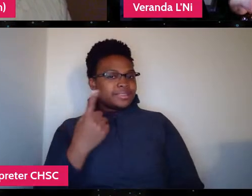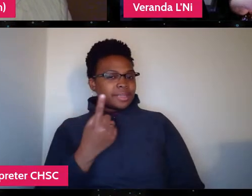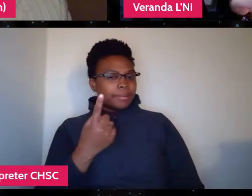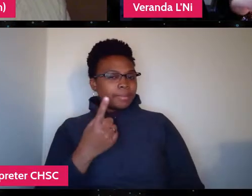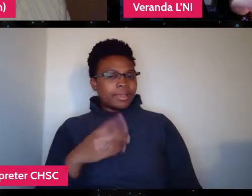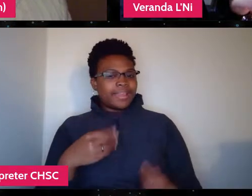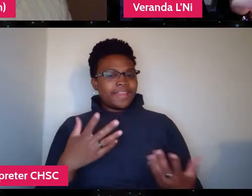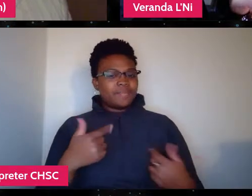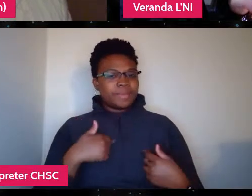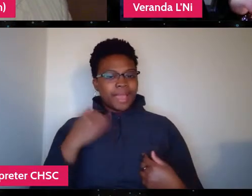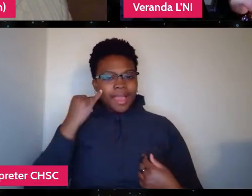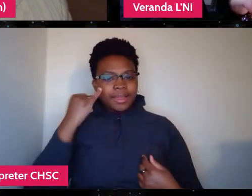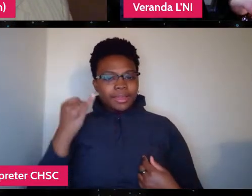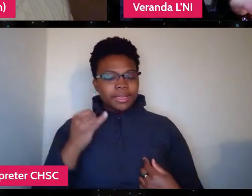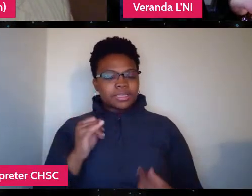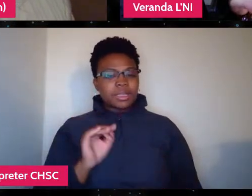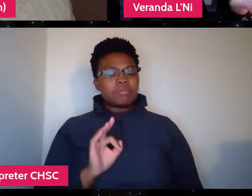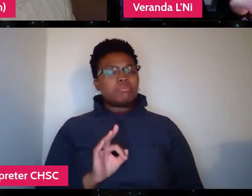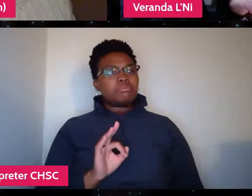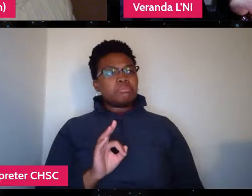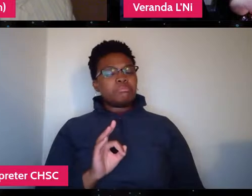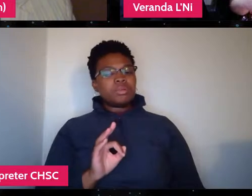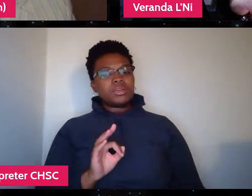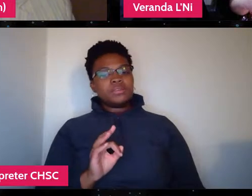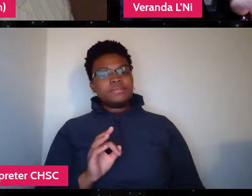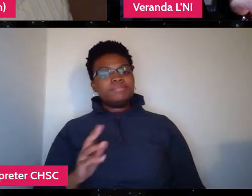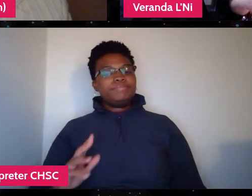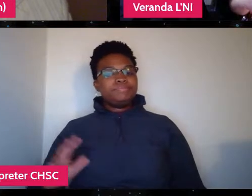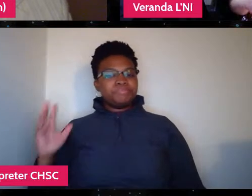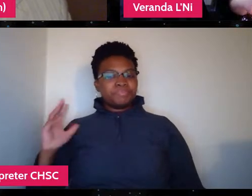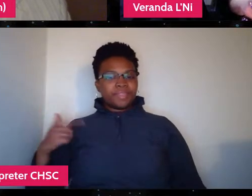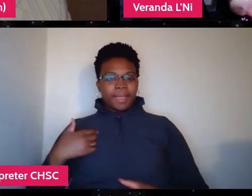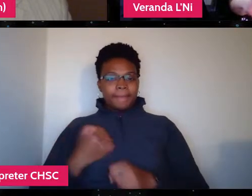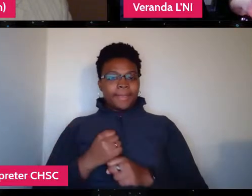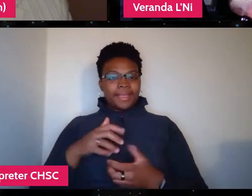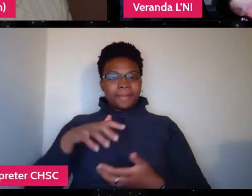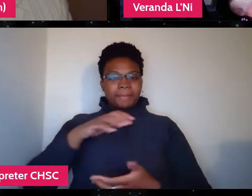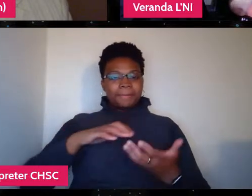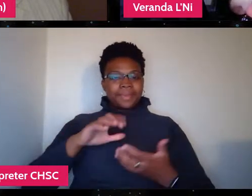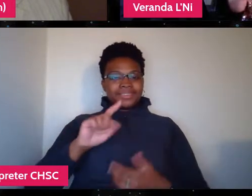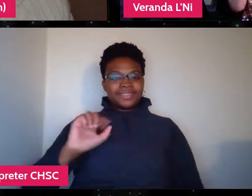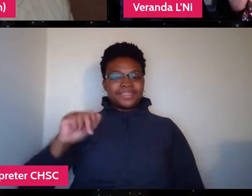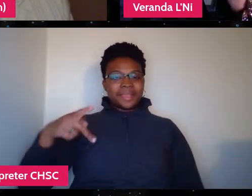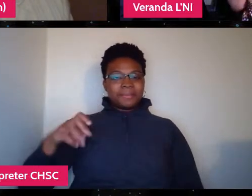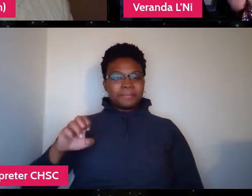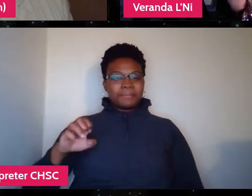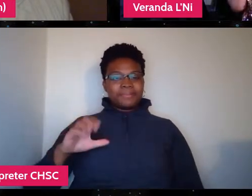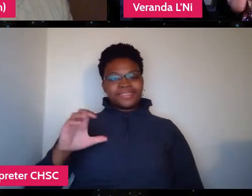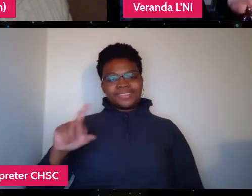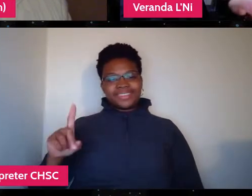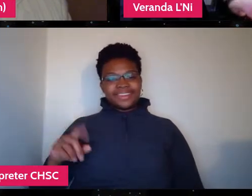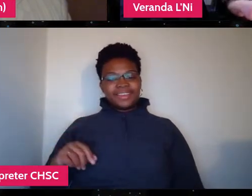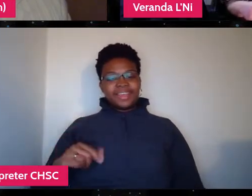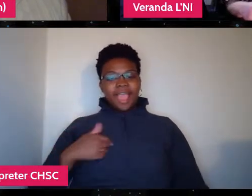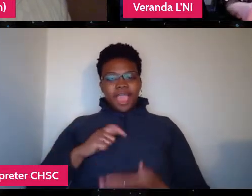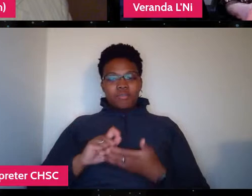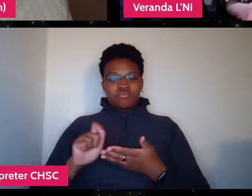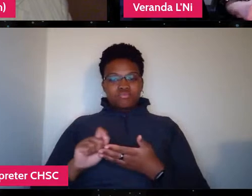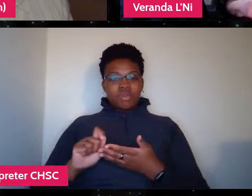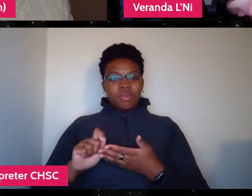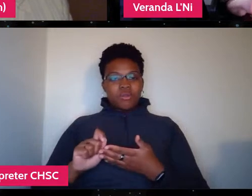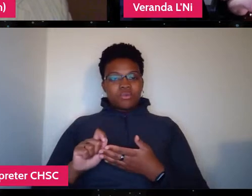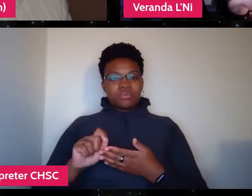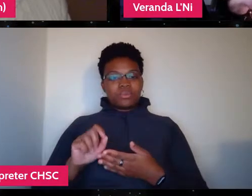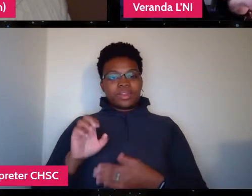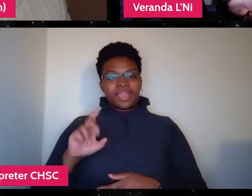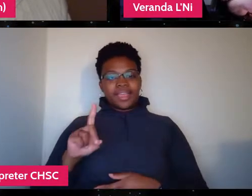gives me ideas. So back in the day, I would make like mixtapes, you know. When I wrote Edge of 17, I made like a mixtape of